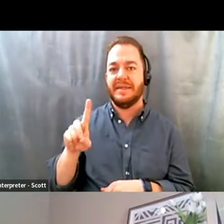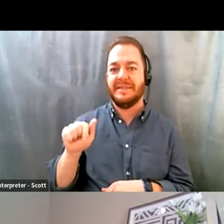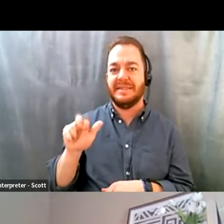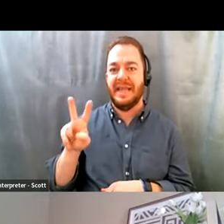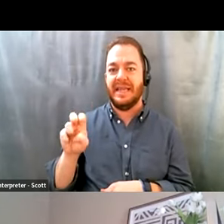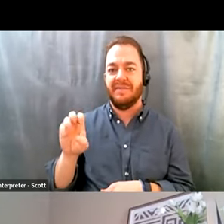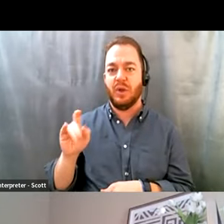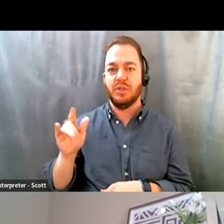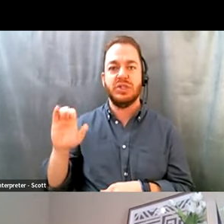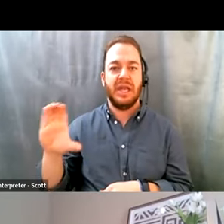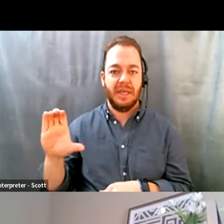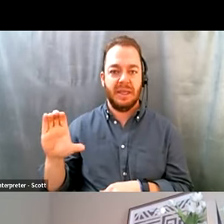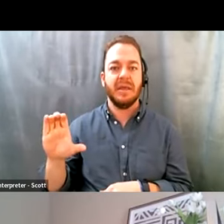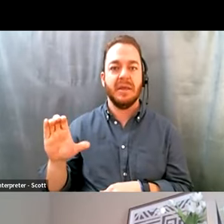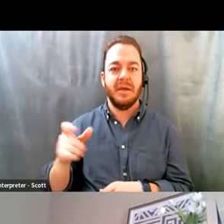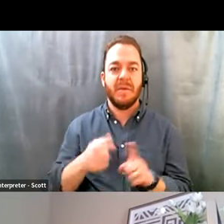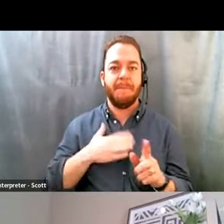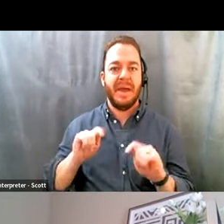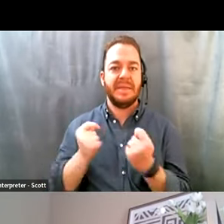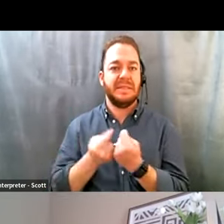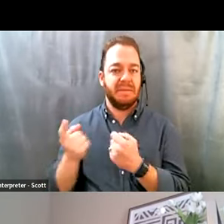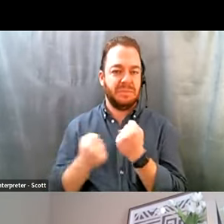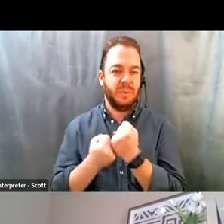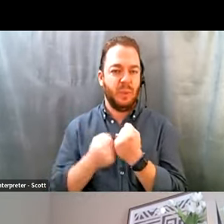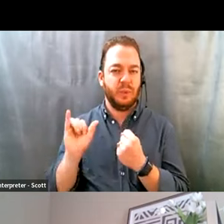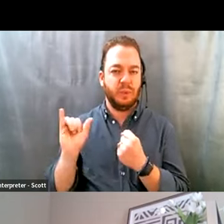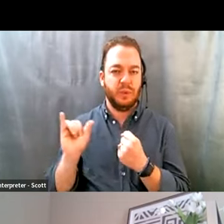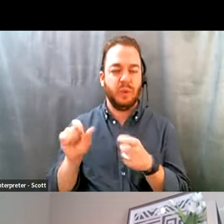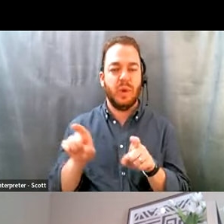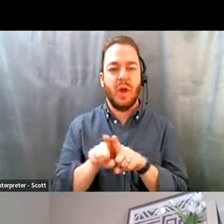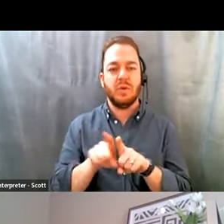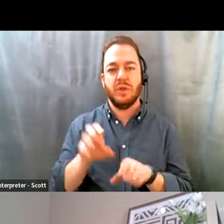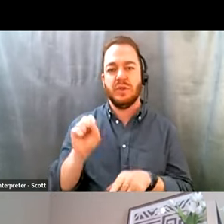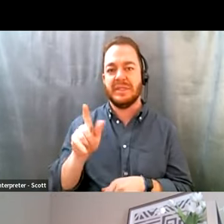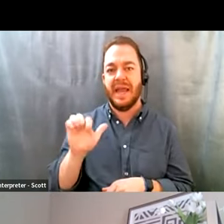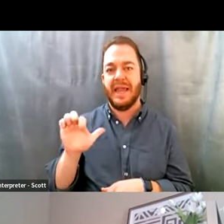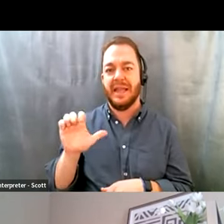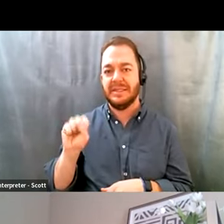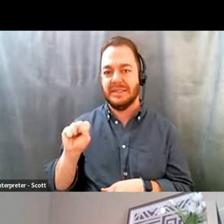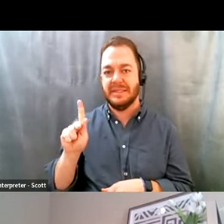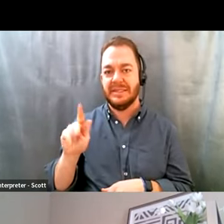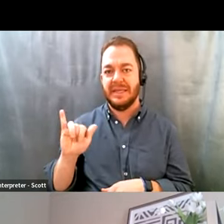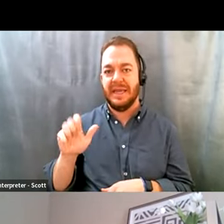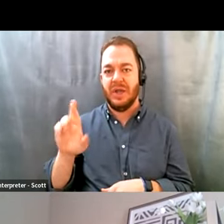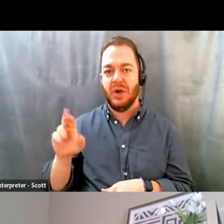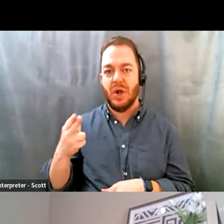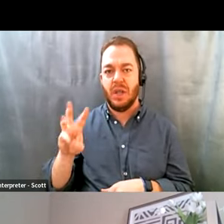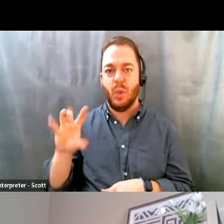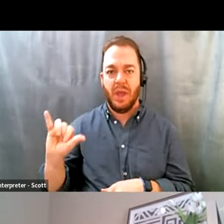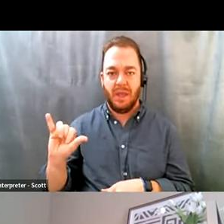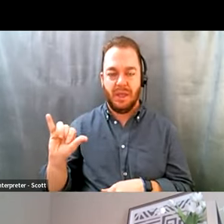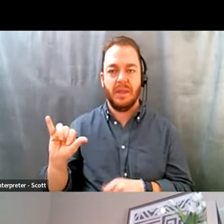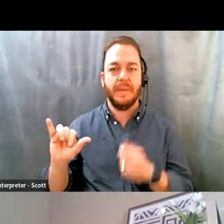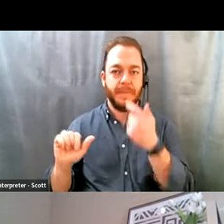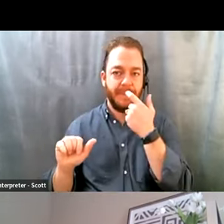Kochenik on my team as supporting as well. And then we also have Skylar Holloway also supporting us. We have a